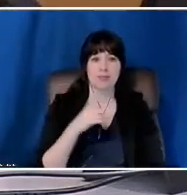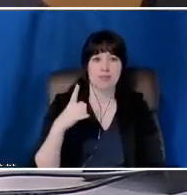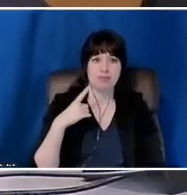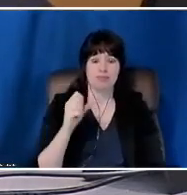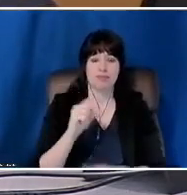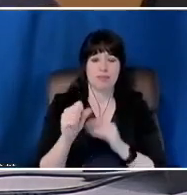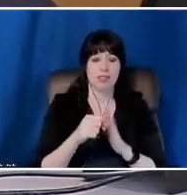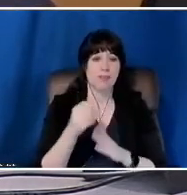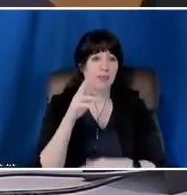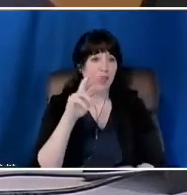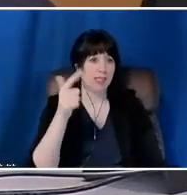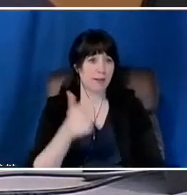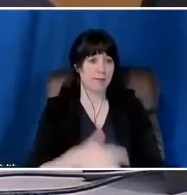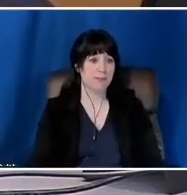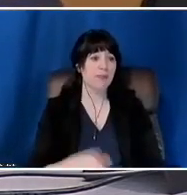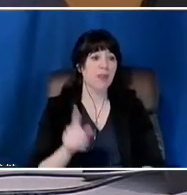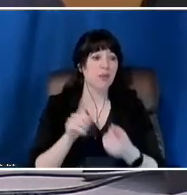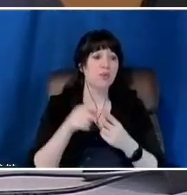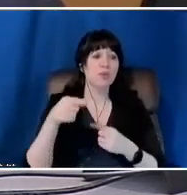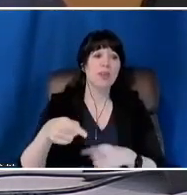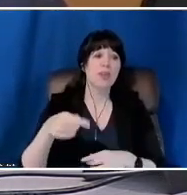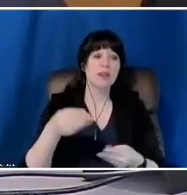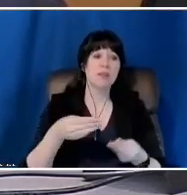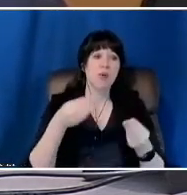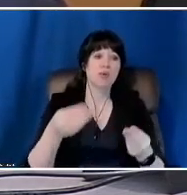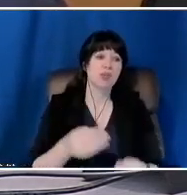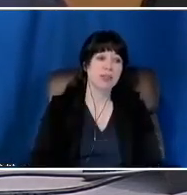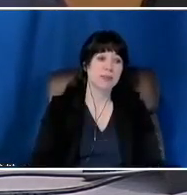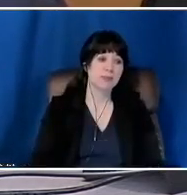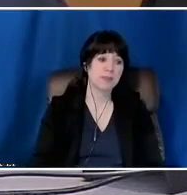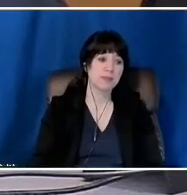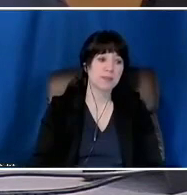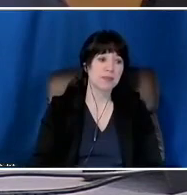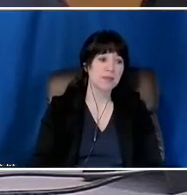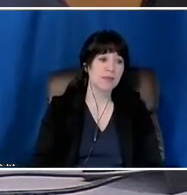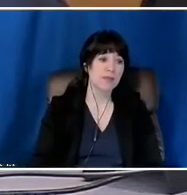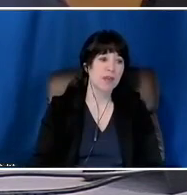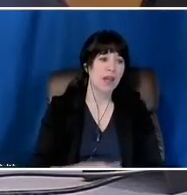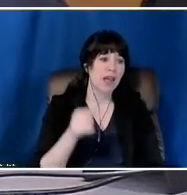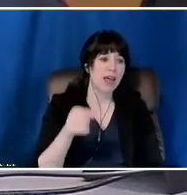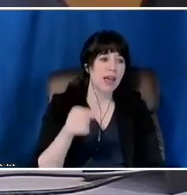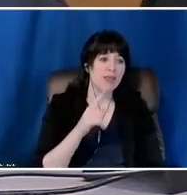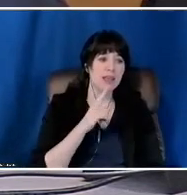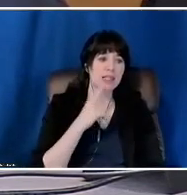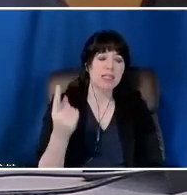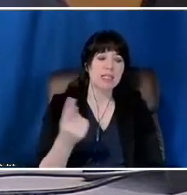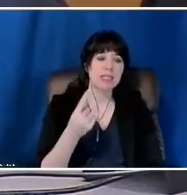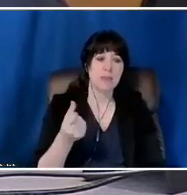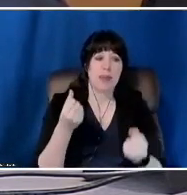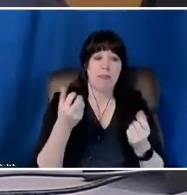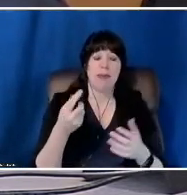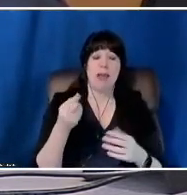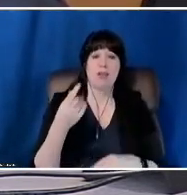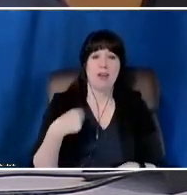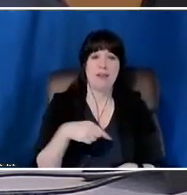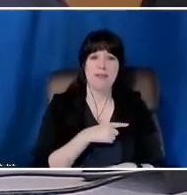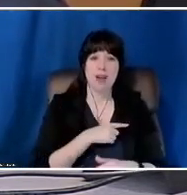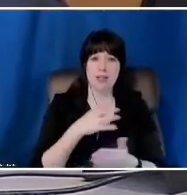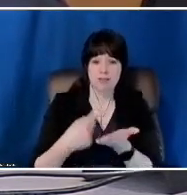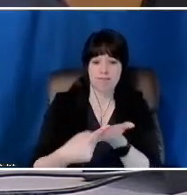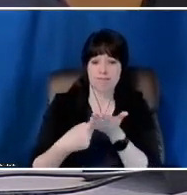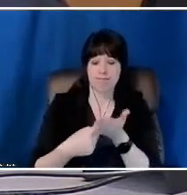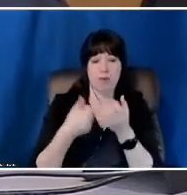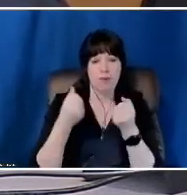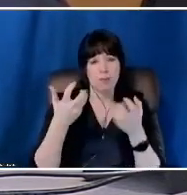Councillor. To the motion, this is, I think, something that many of us have been talking about for a number of